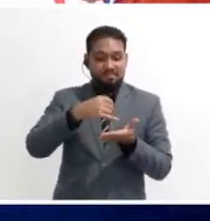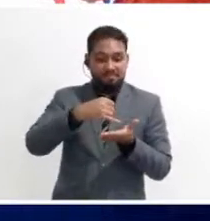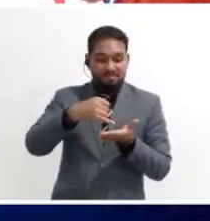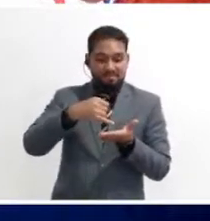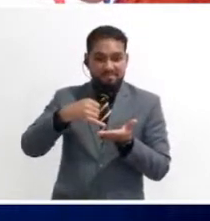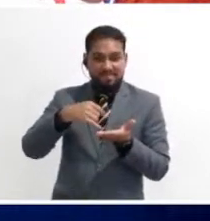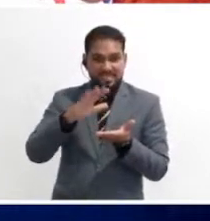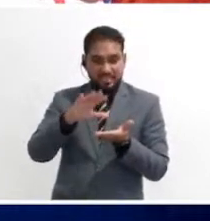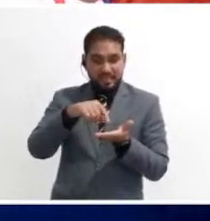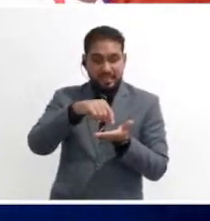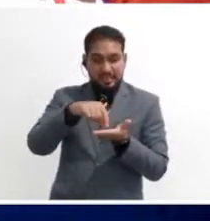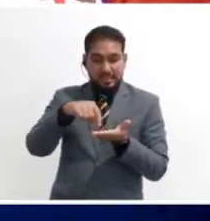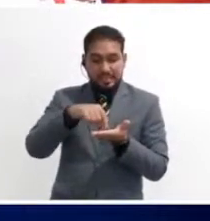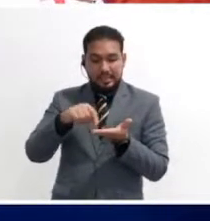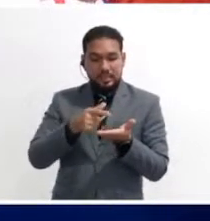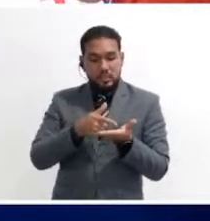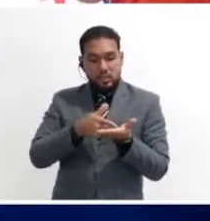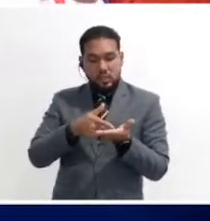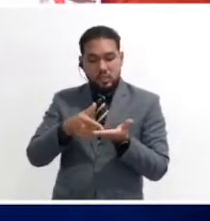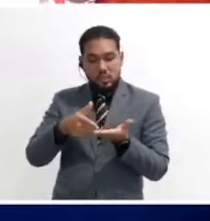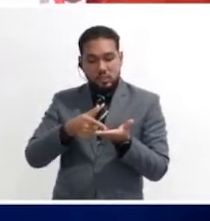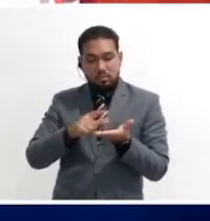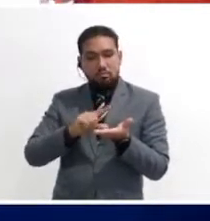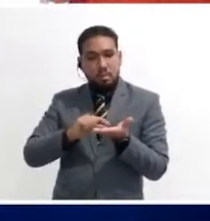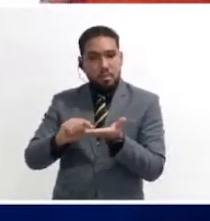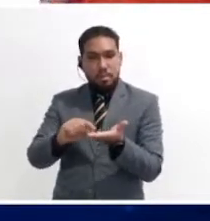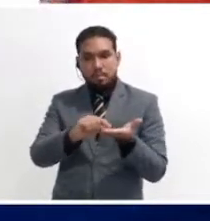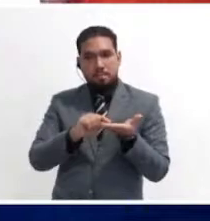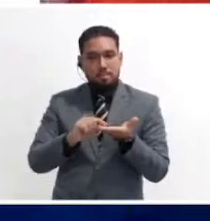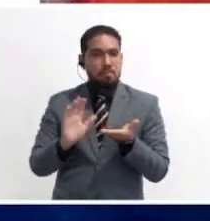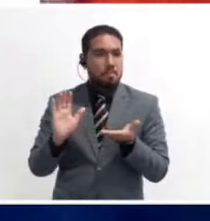And unlike flip chip, where we typically